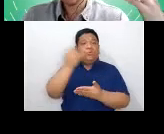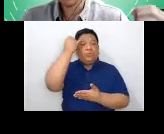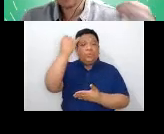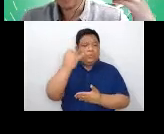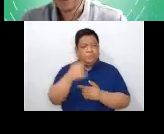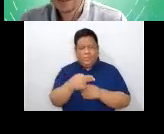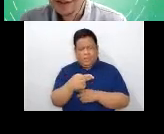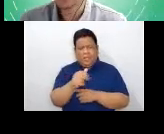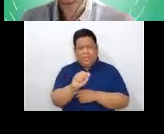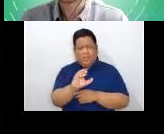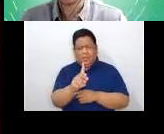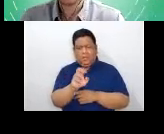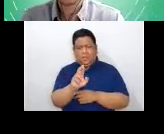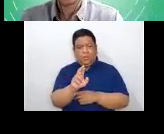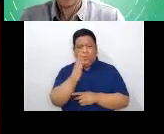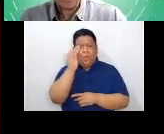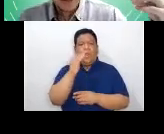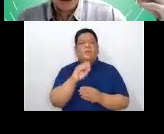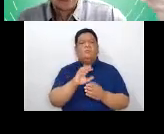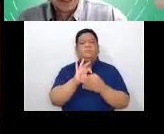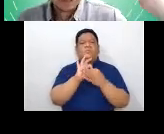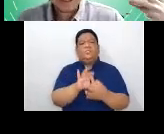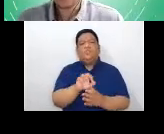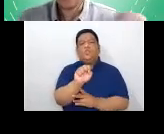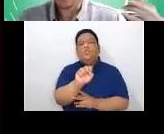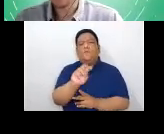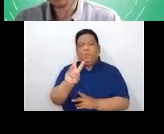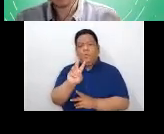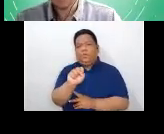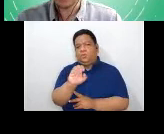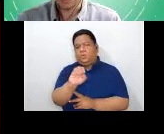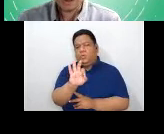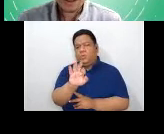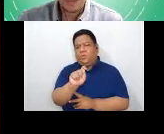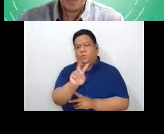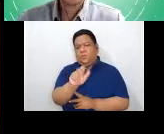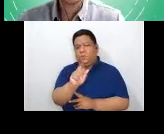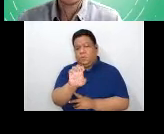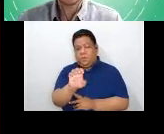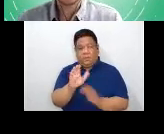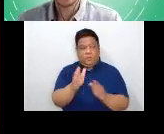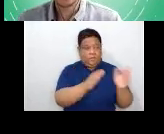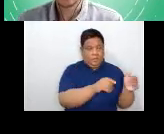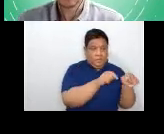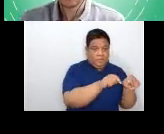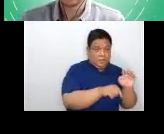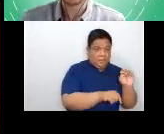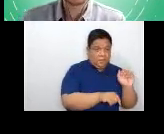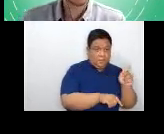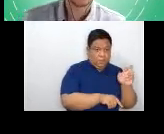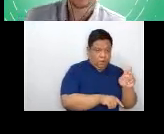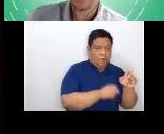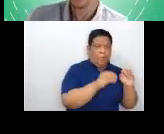because it has to do more with software. So if makerspace is more like hardware making things, hackerspaces are usually associated